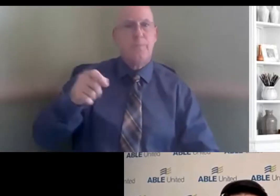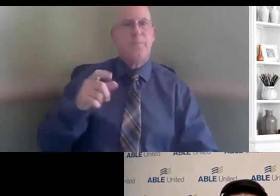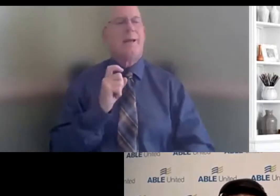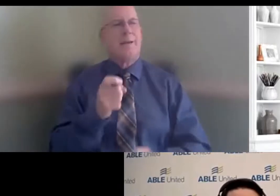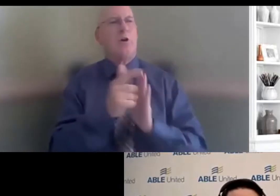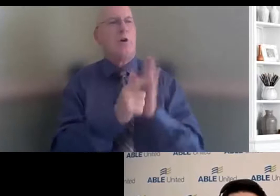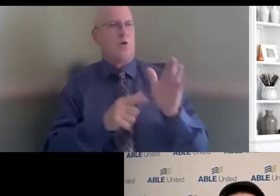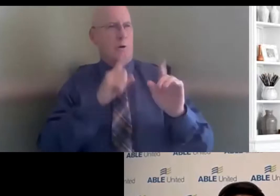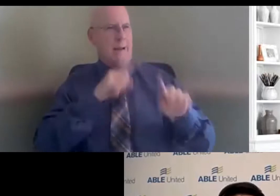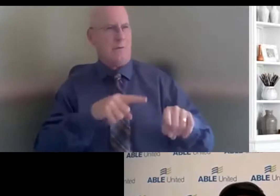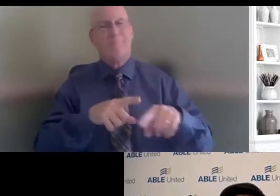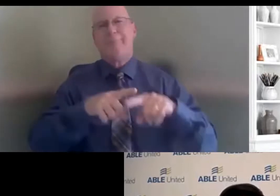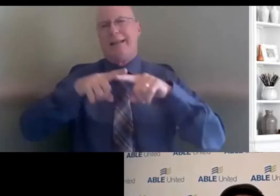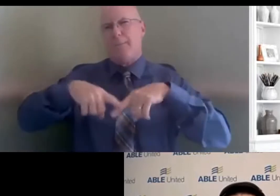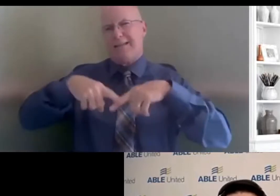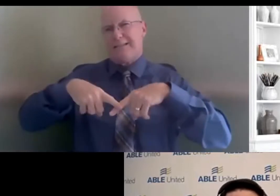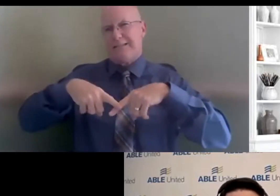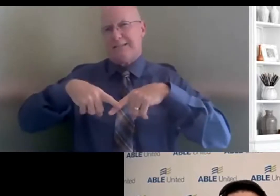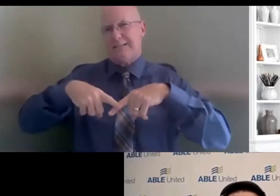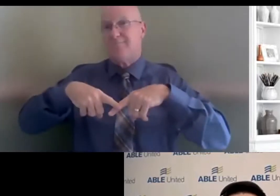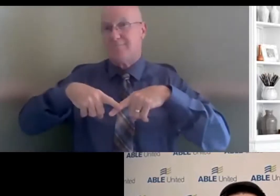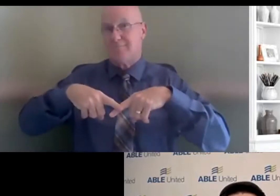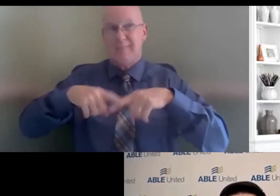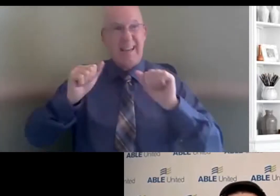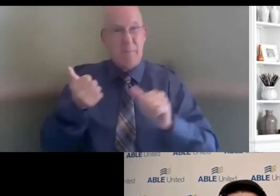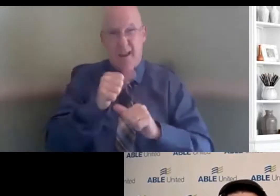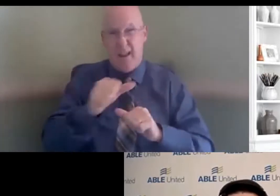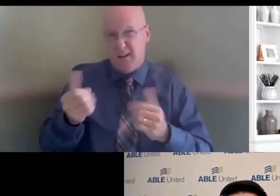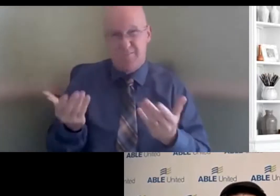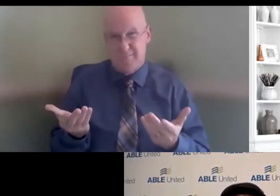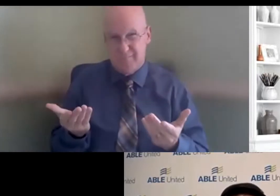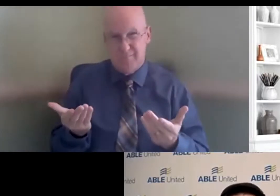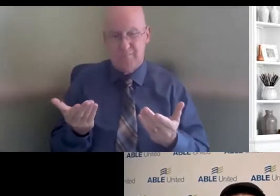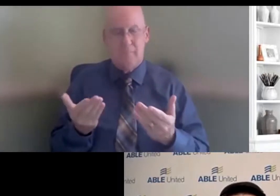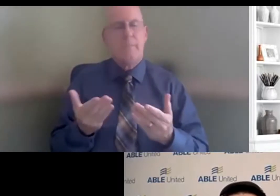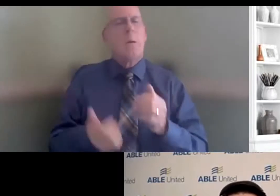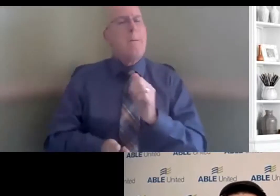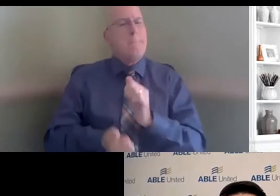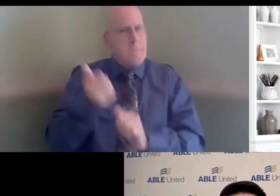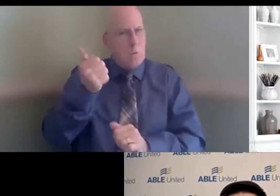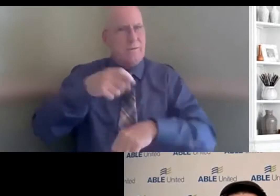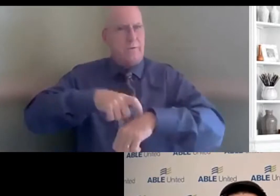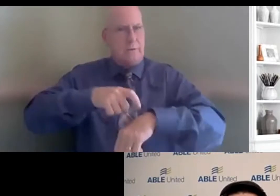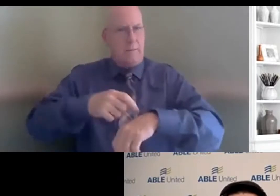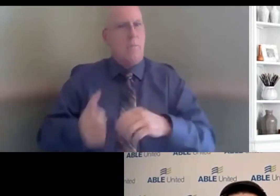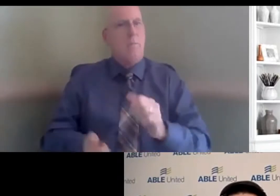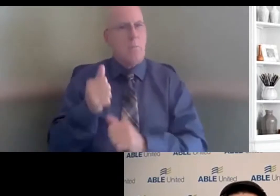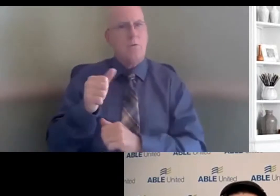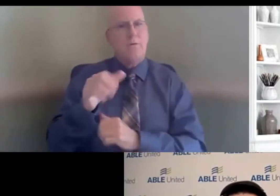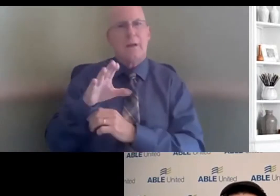It depends. Yes, because it is all the above, right? So I would say the majority of cases,